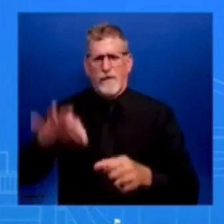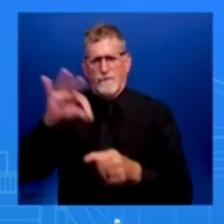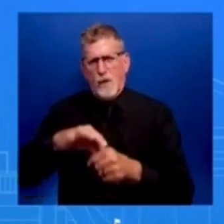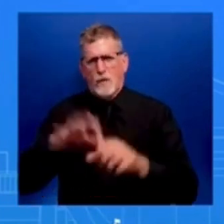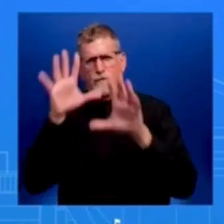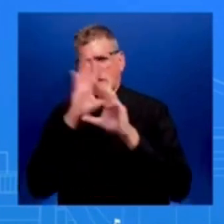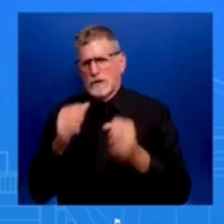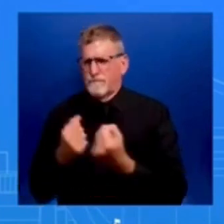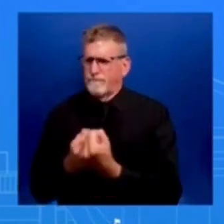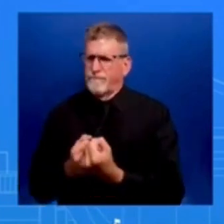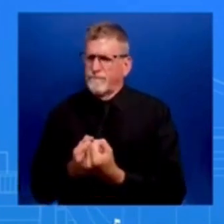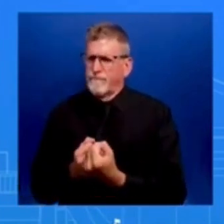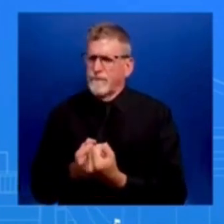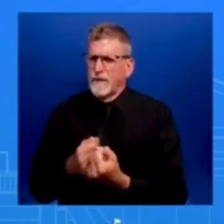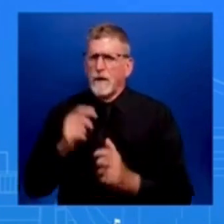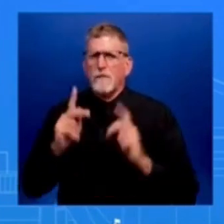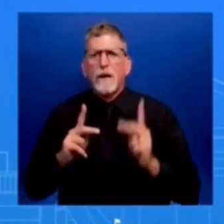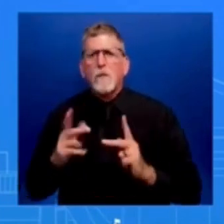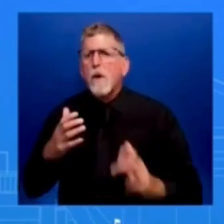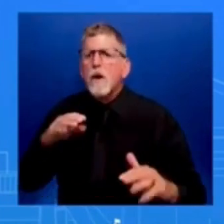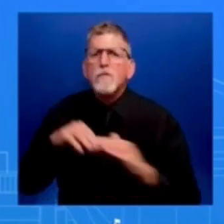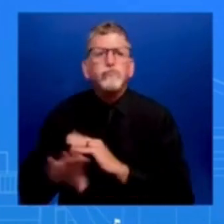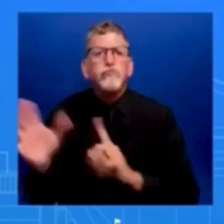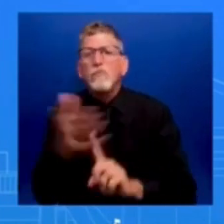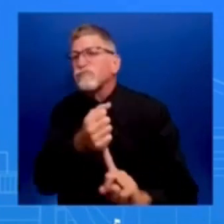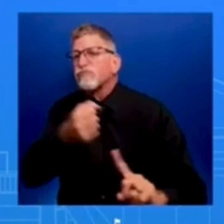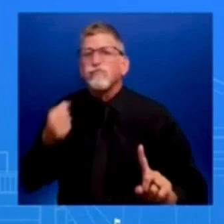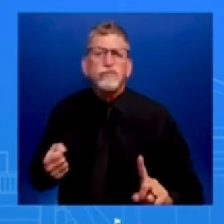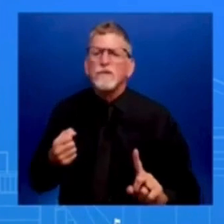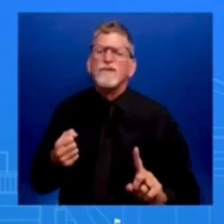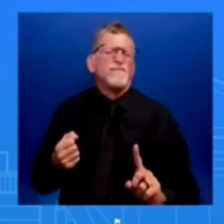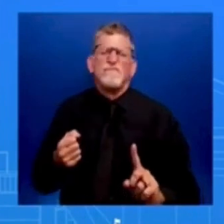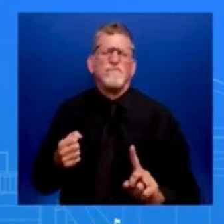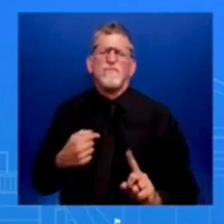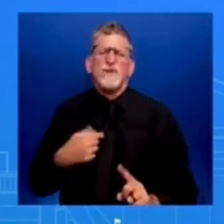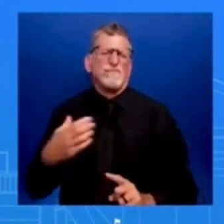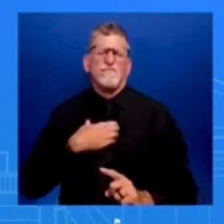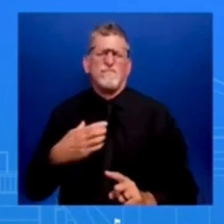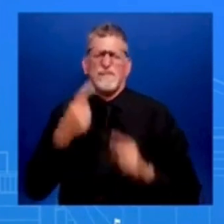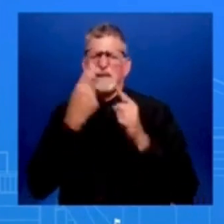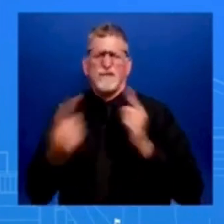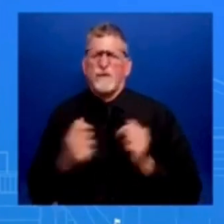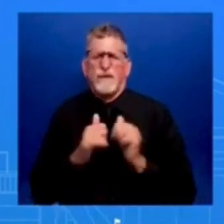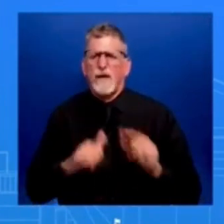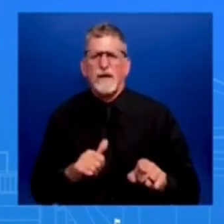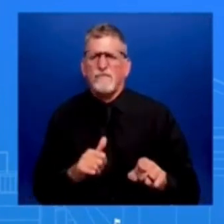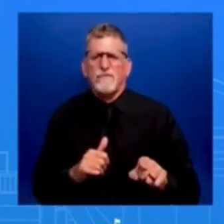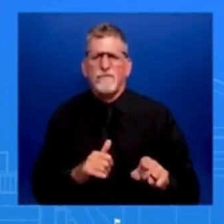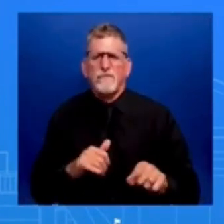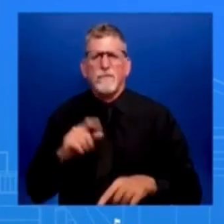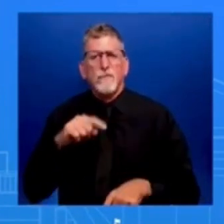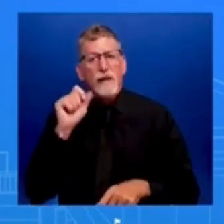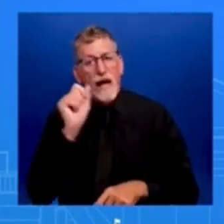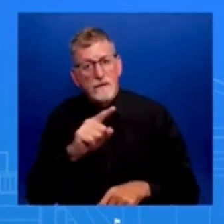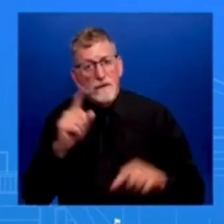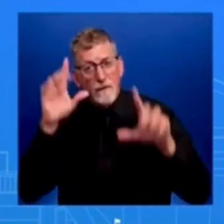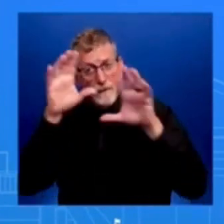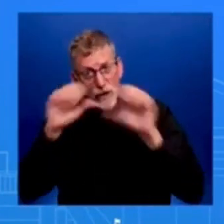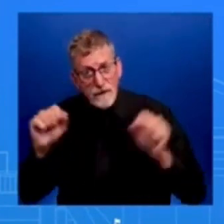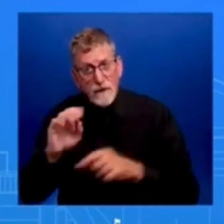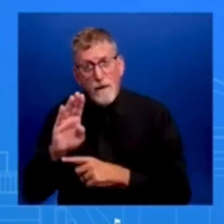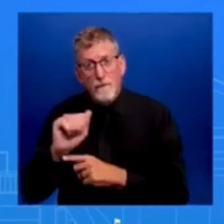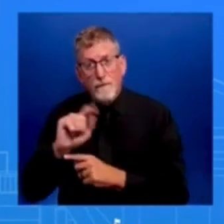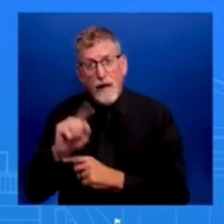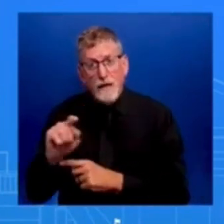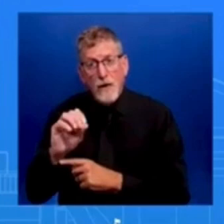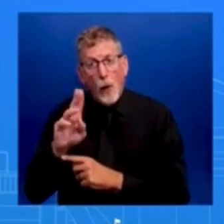power by force and disrupt the constitutional order. We call for the immediate release of the president and respect for the rule of law and public